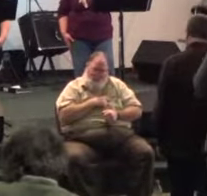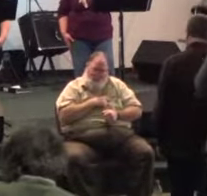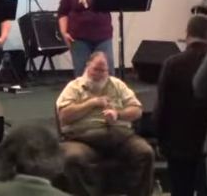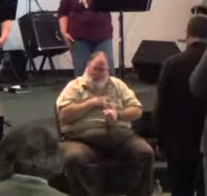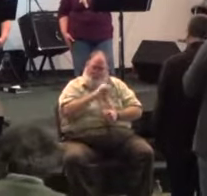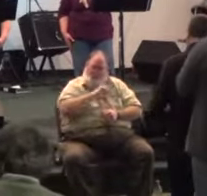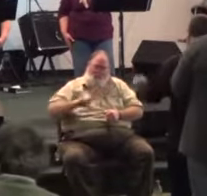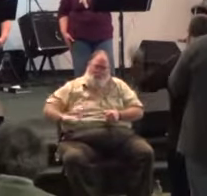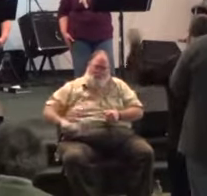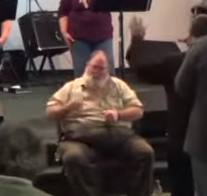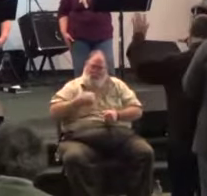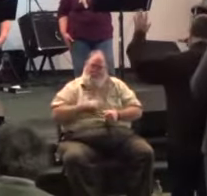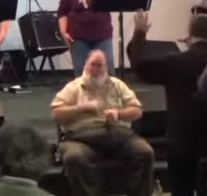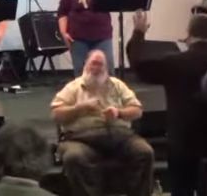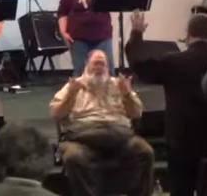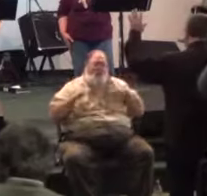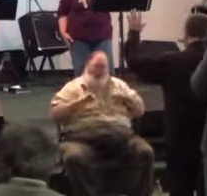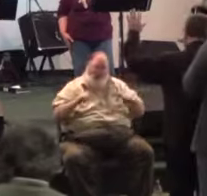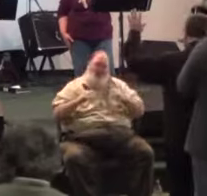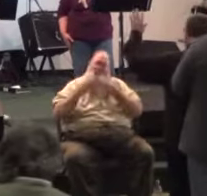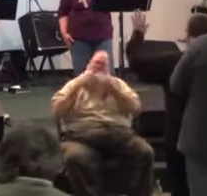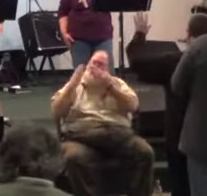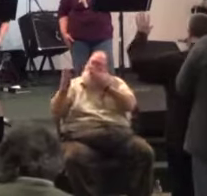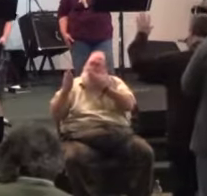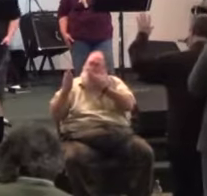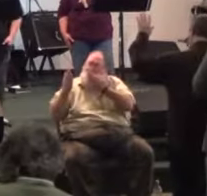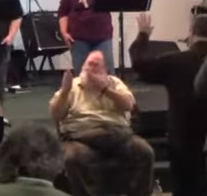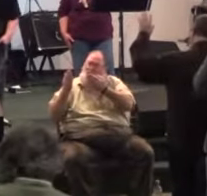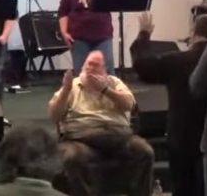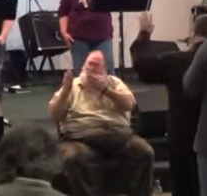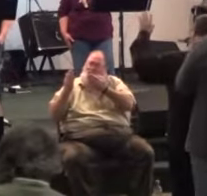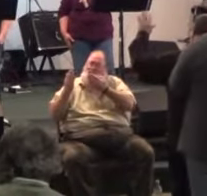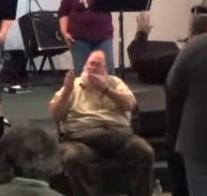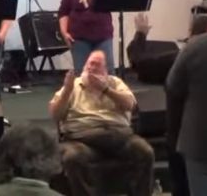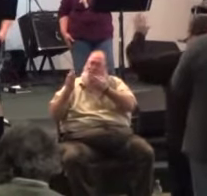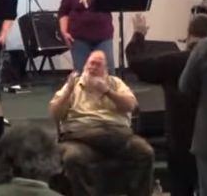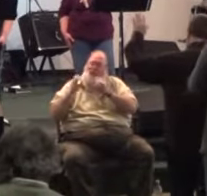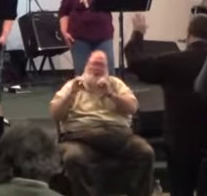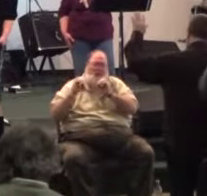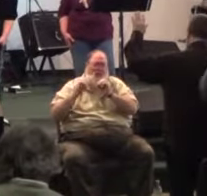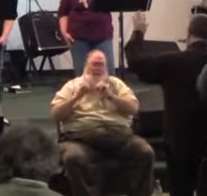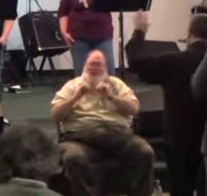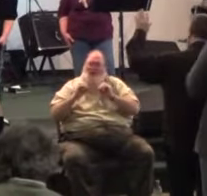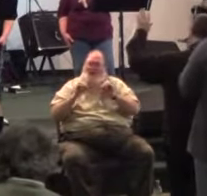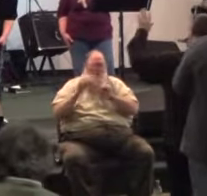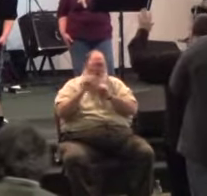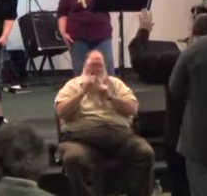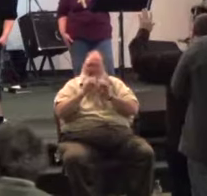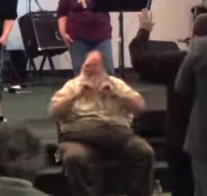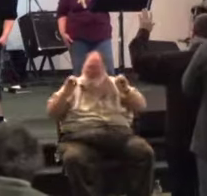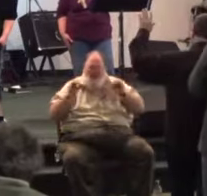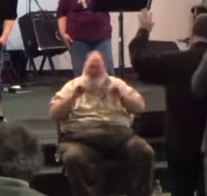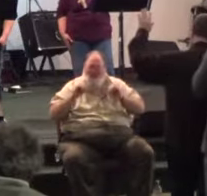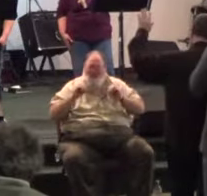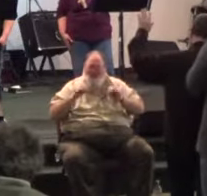Lord, we'll be eternally, forever grateful. There are no words to express